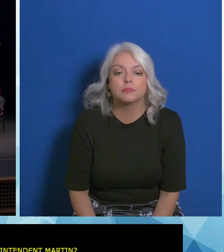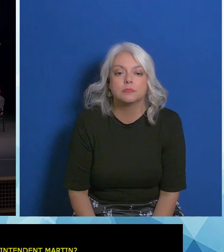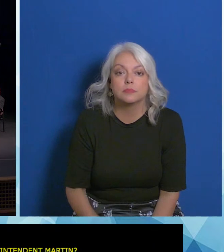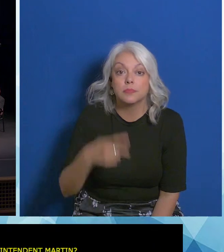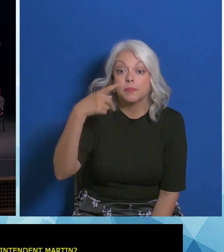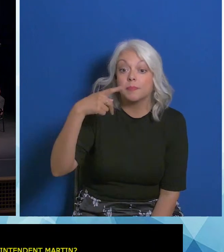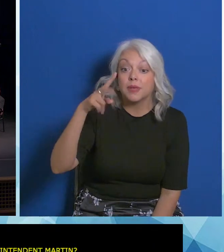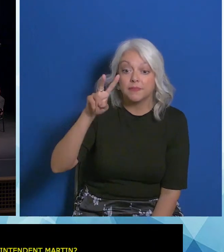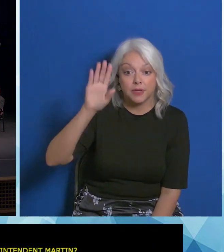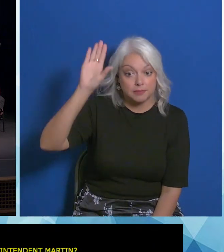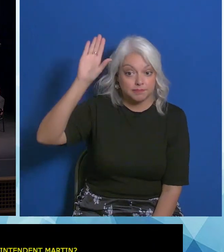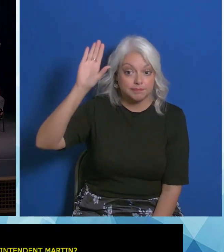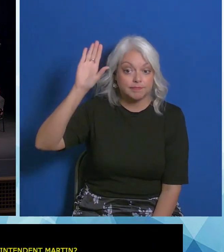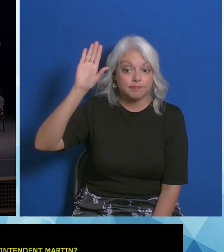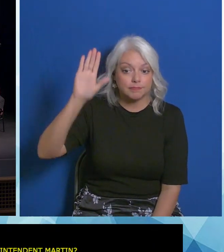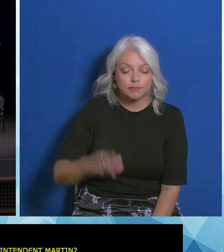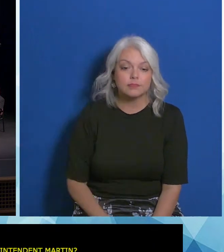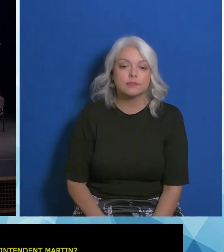PV.